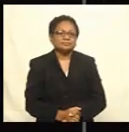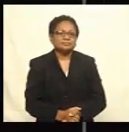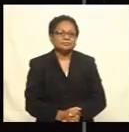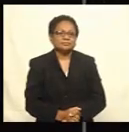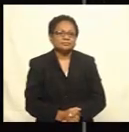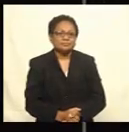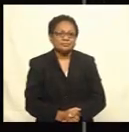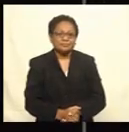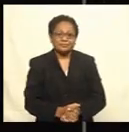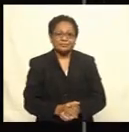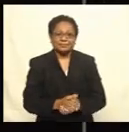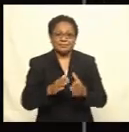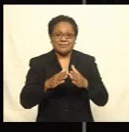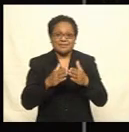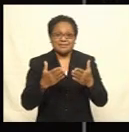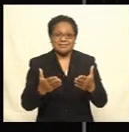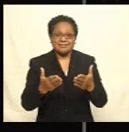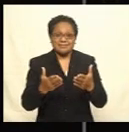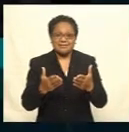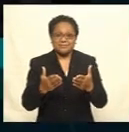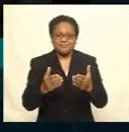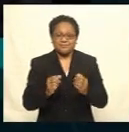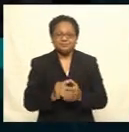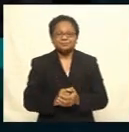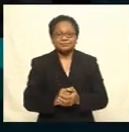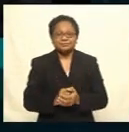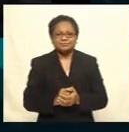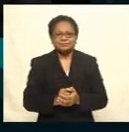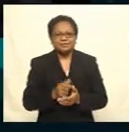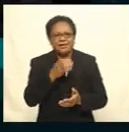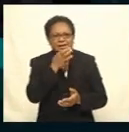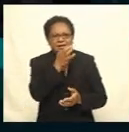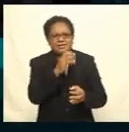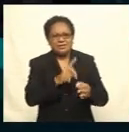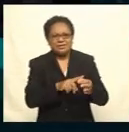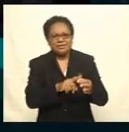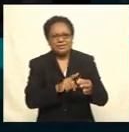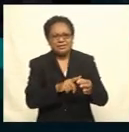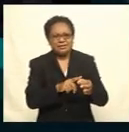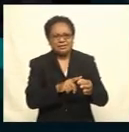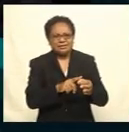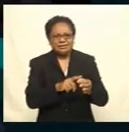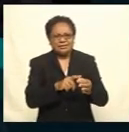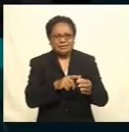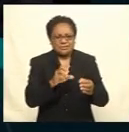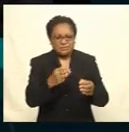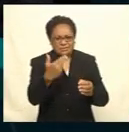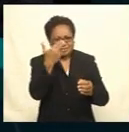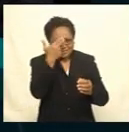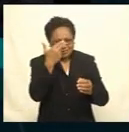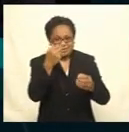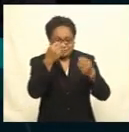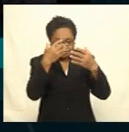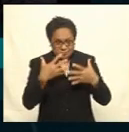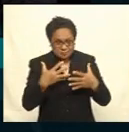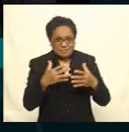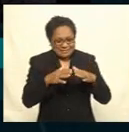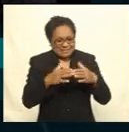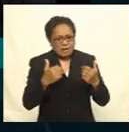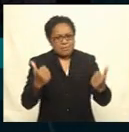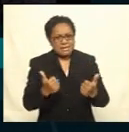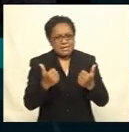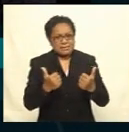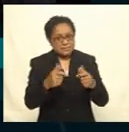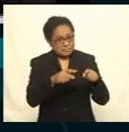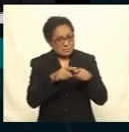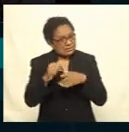And now we join Aquila Dama live. Aquila, high numbers indeed for screening, but does one round of screening mean those covered are out of the woods? Edwin,